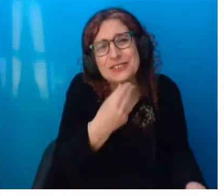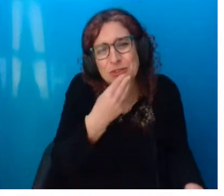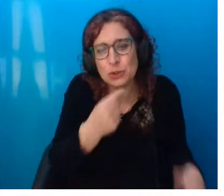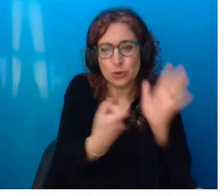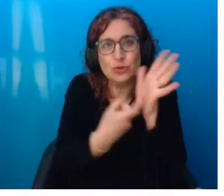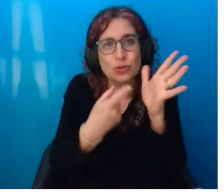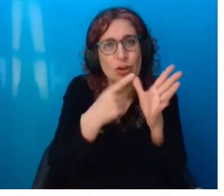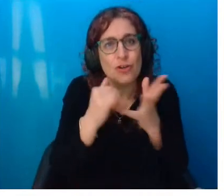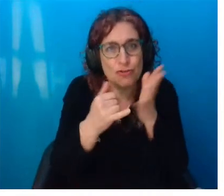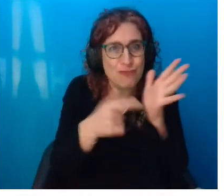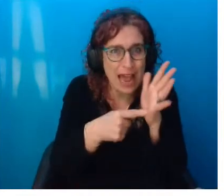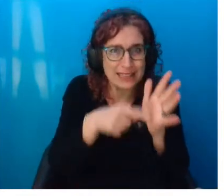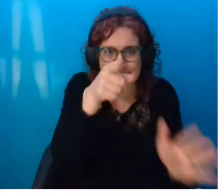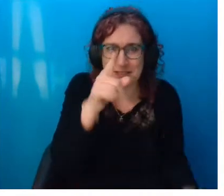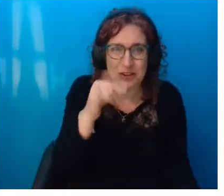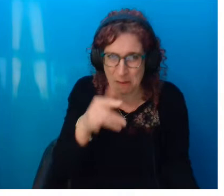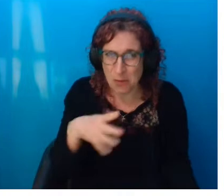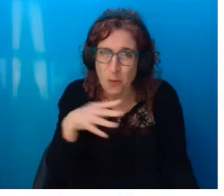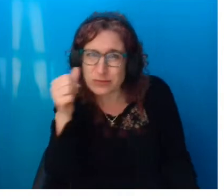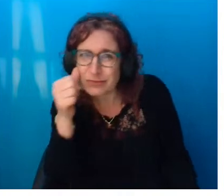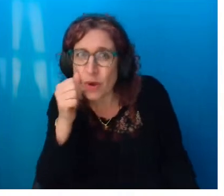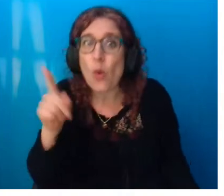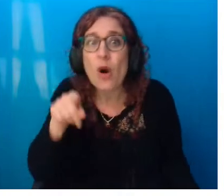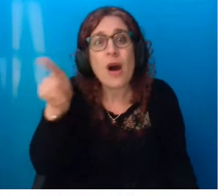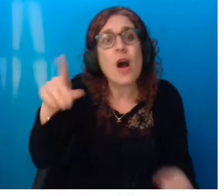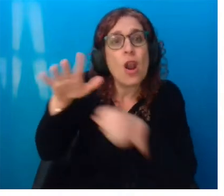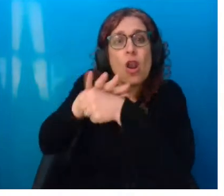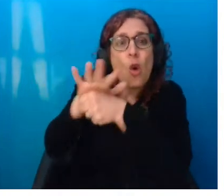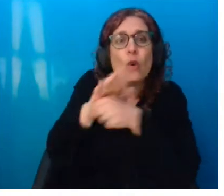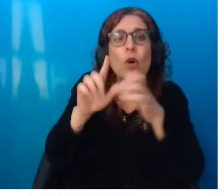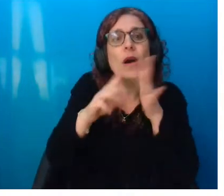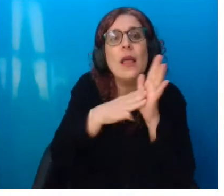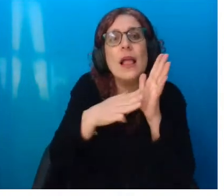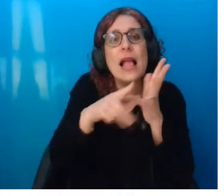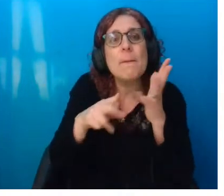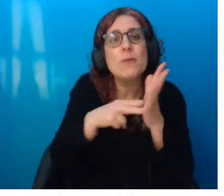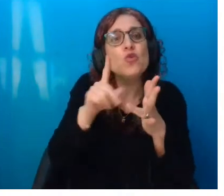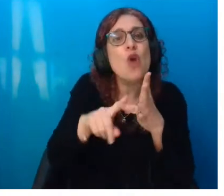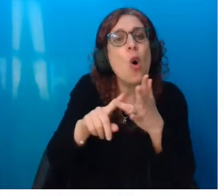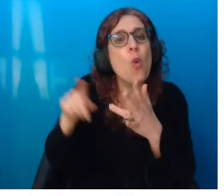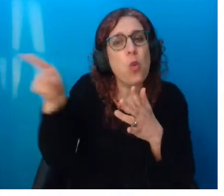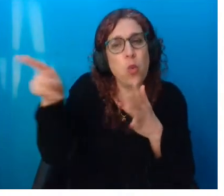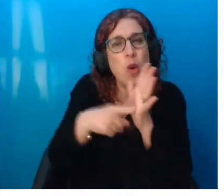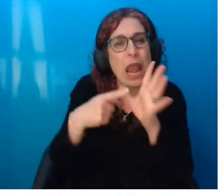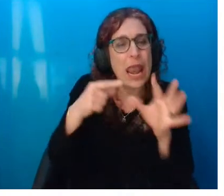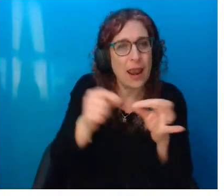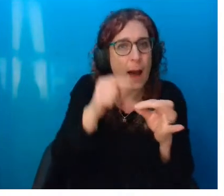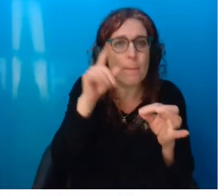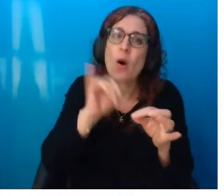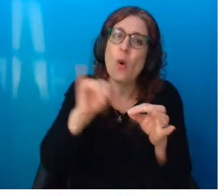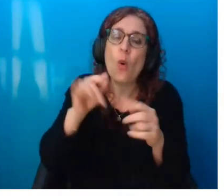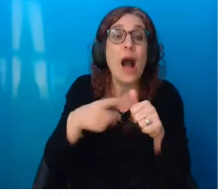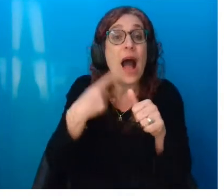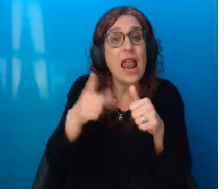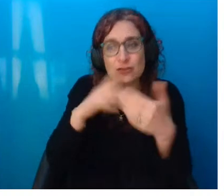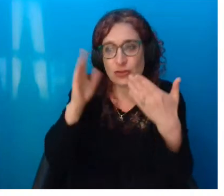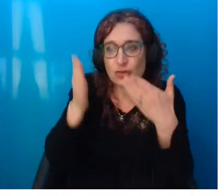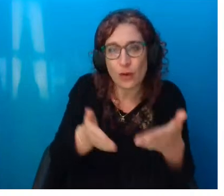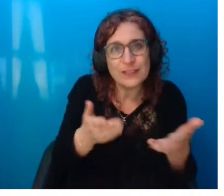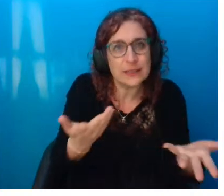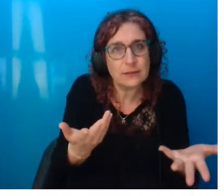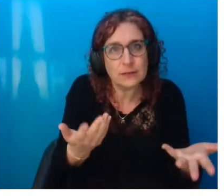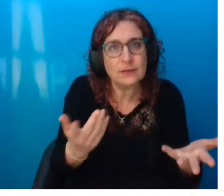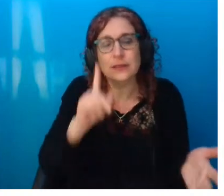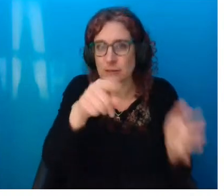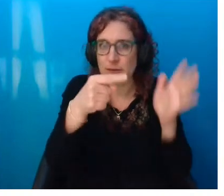on the results from maybe your local immunology lab or from your allergy service. The most important thing about RAS is it needs to be